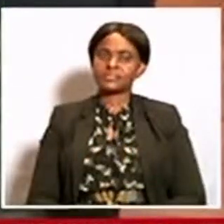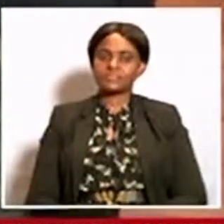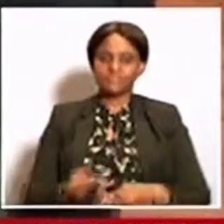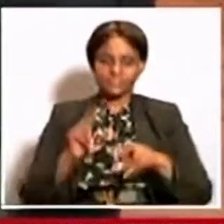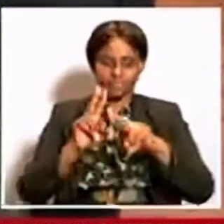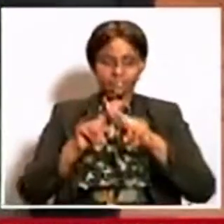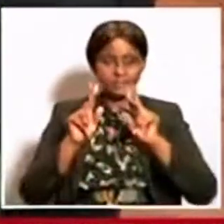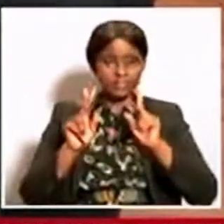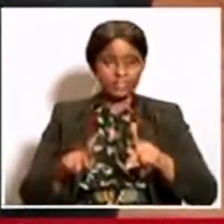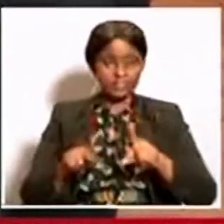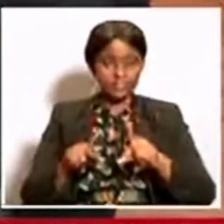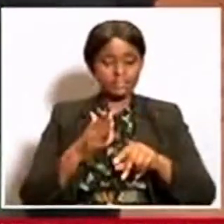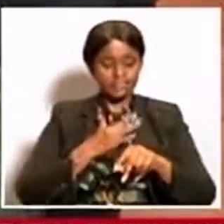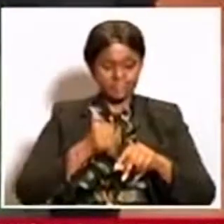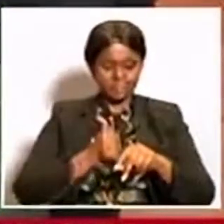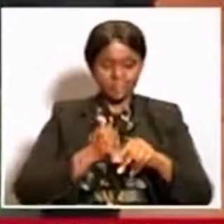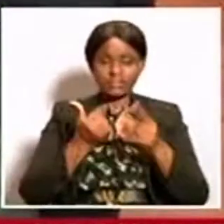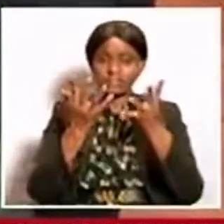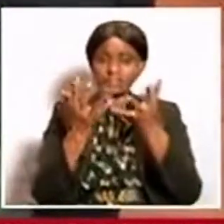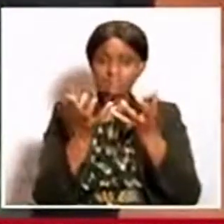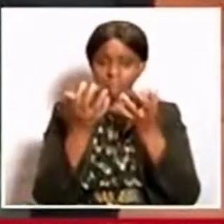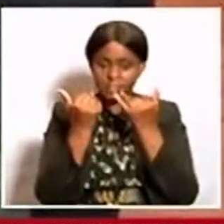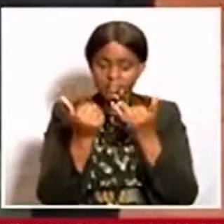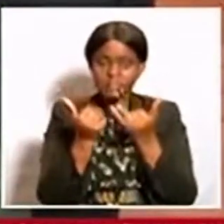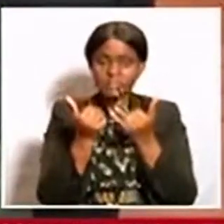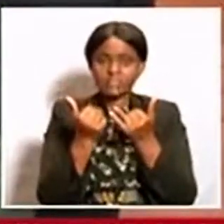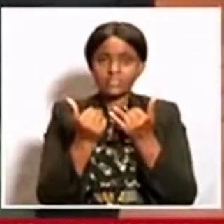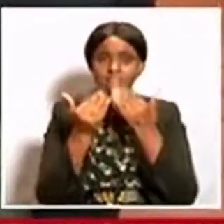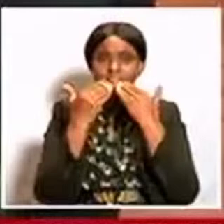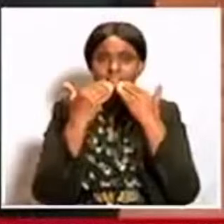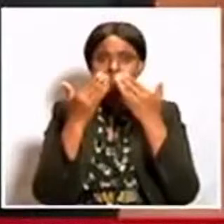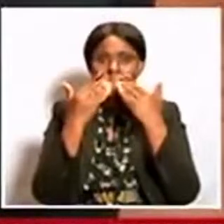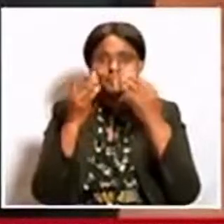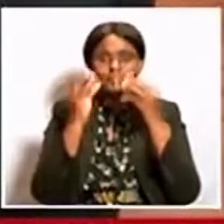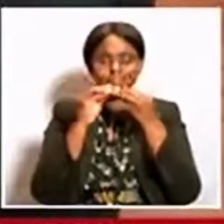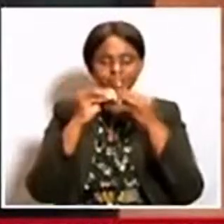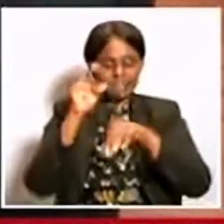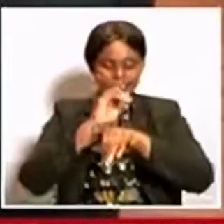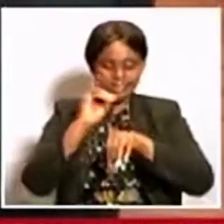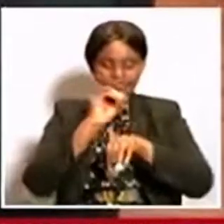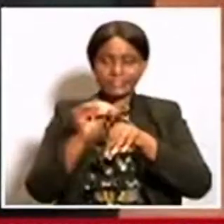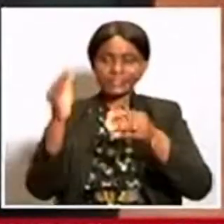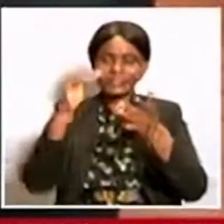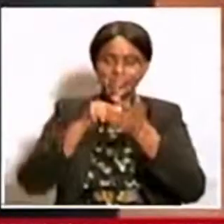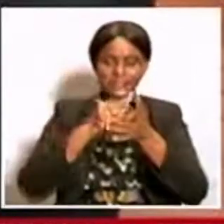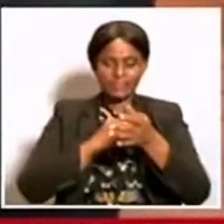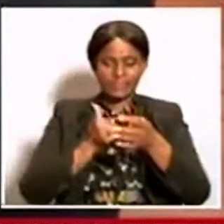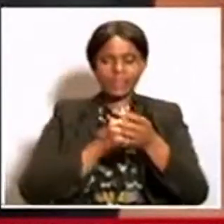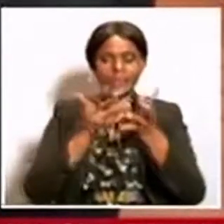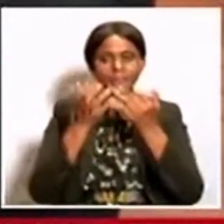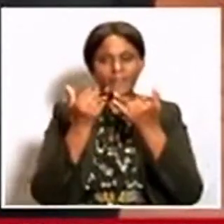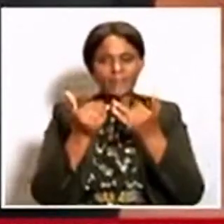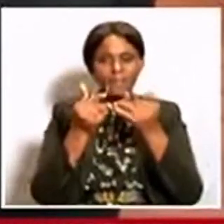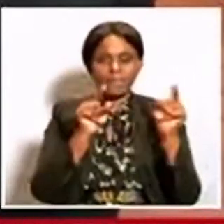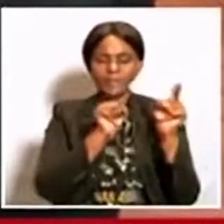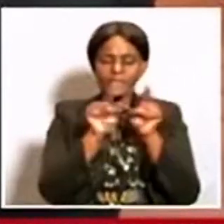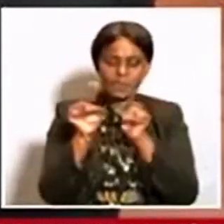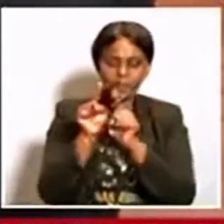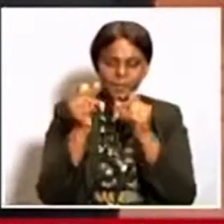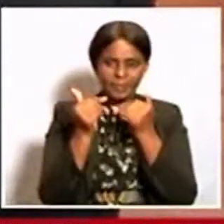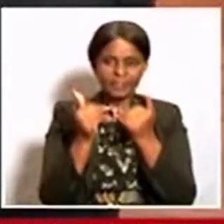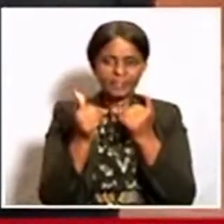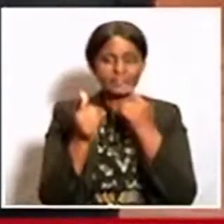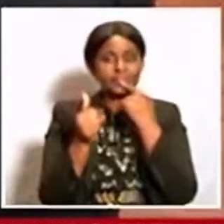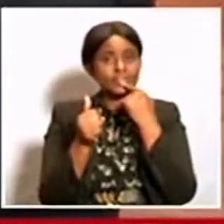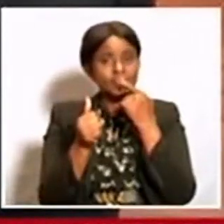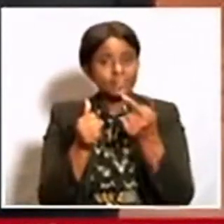Chair, I want to appreciate the opportunity once again, and I want to also